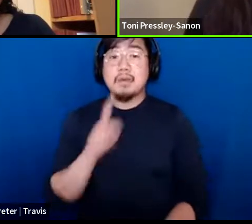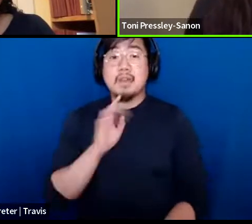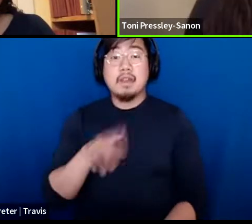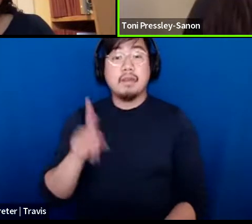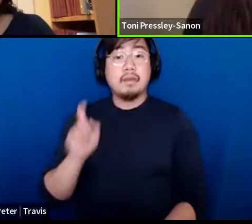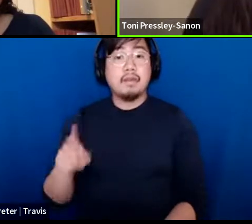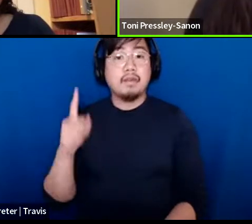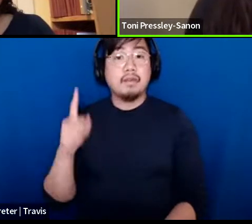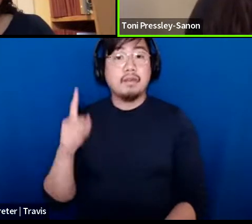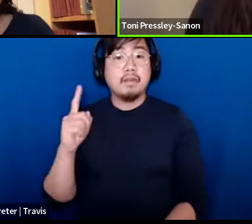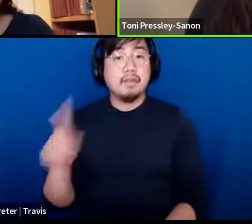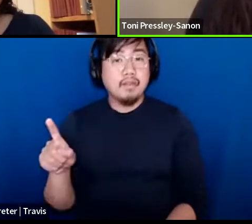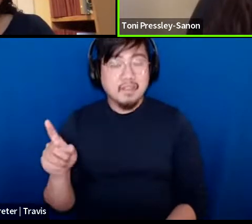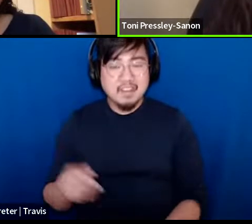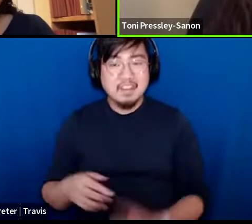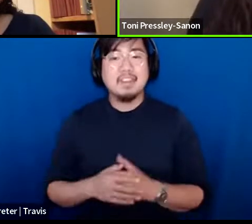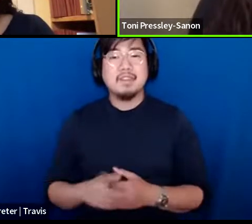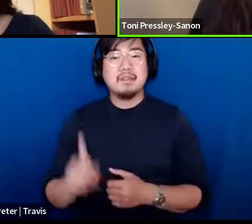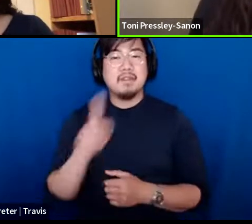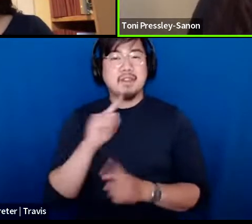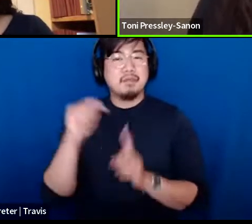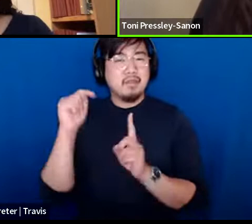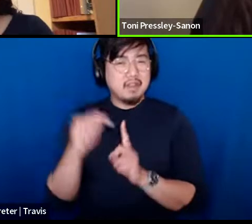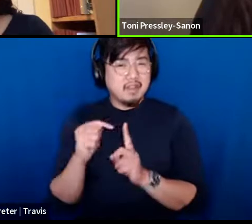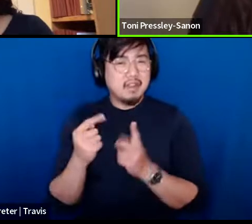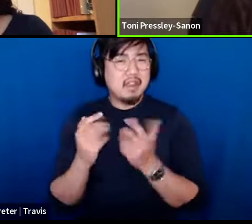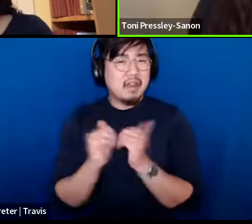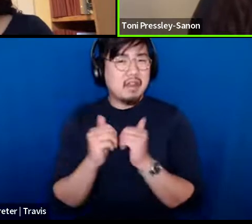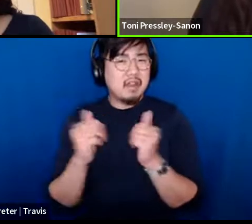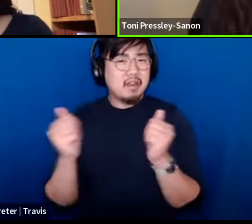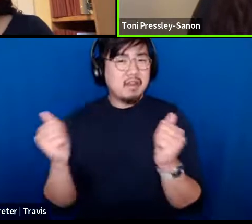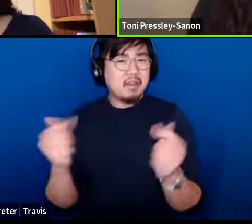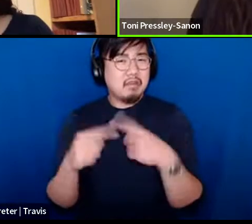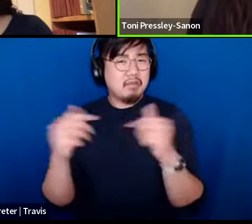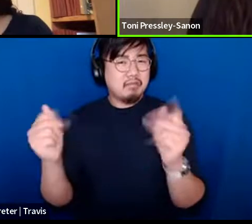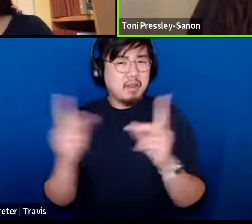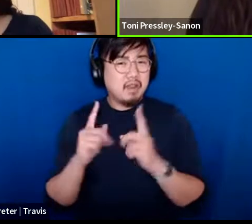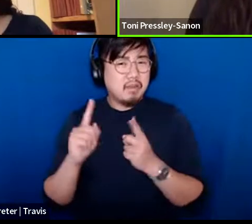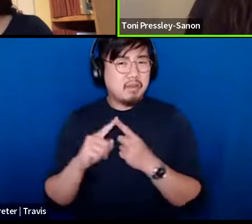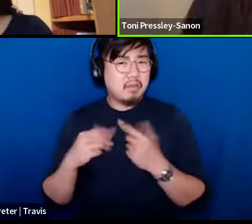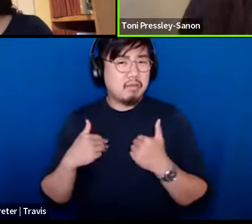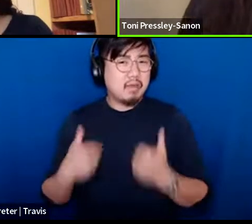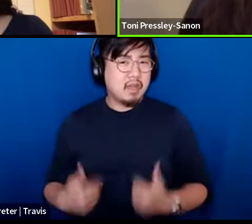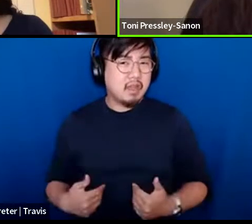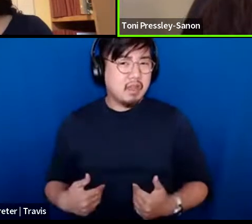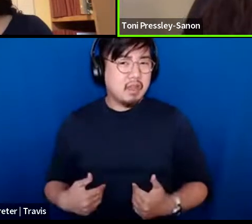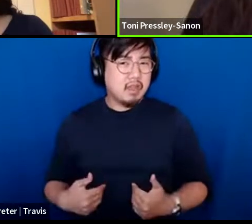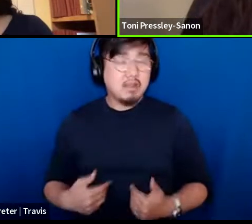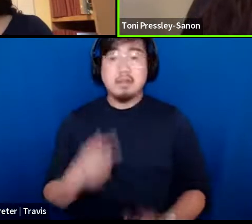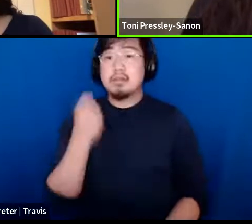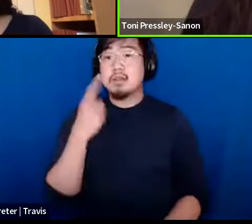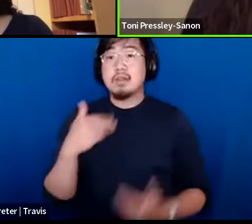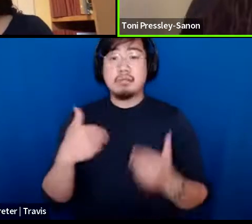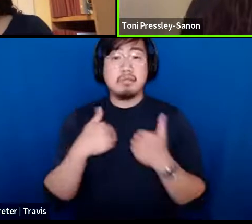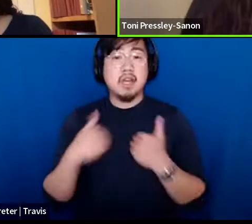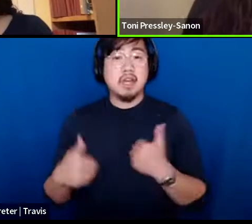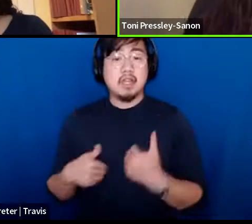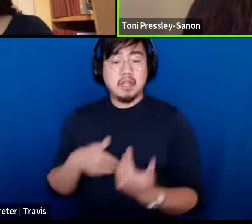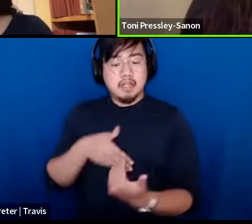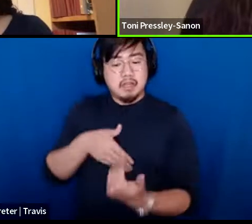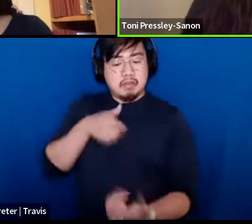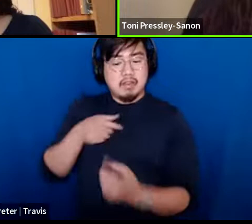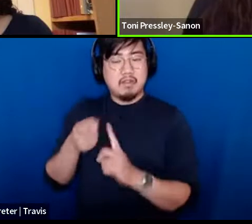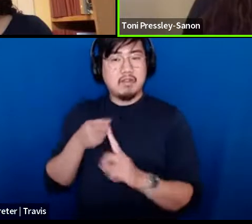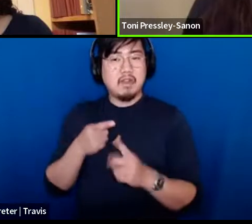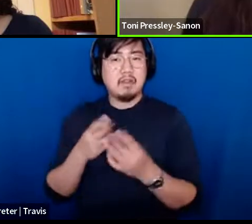it's about coming back to the body, right? It's about coming to the back to the body as not separate from the earth, as not separate from